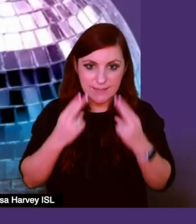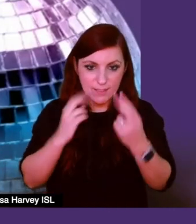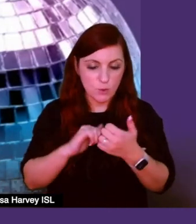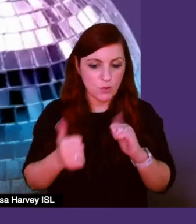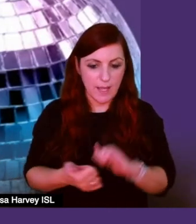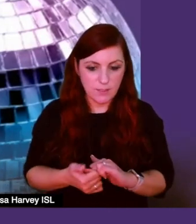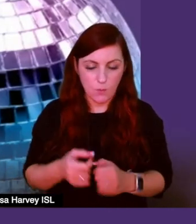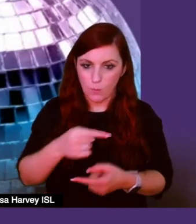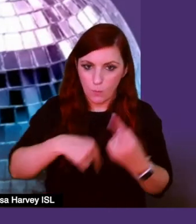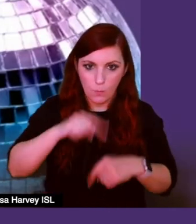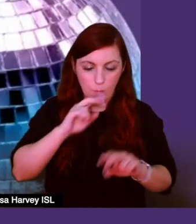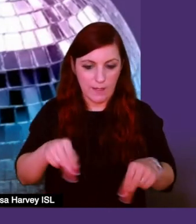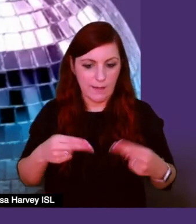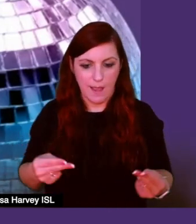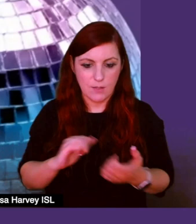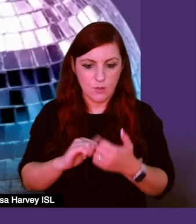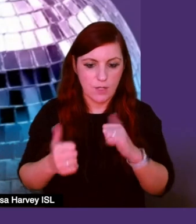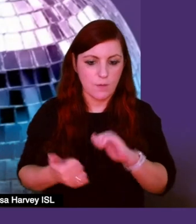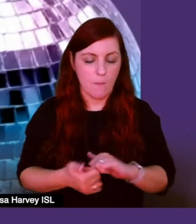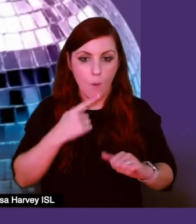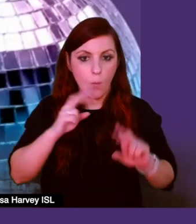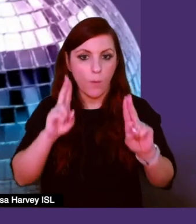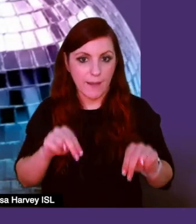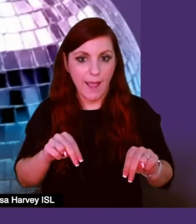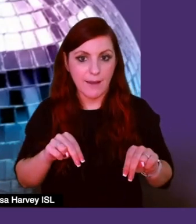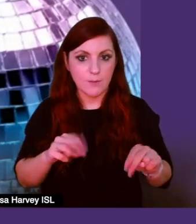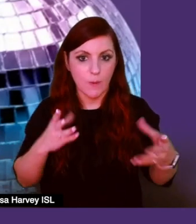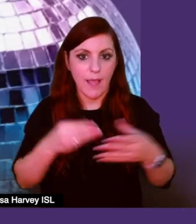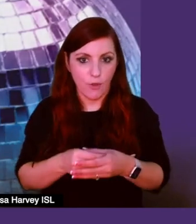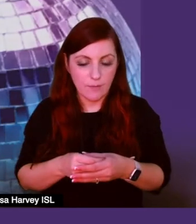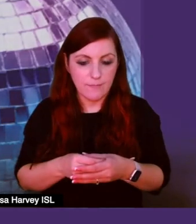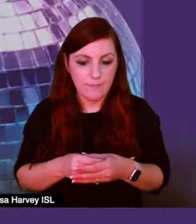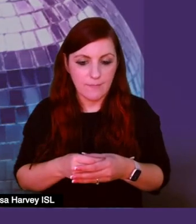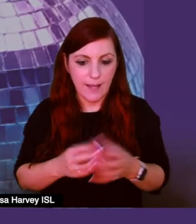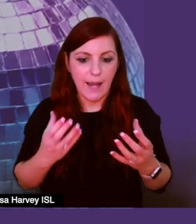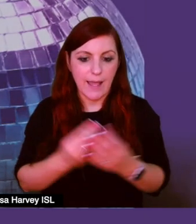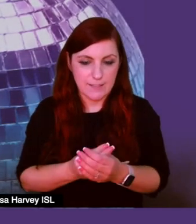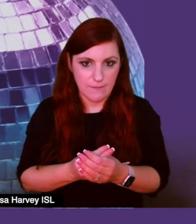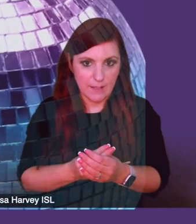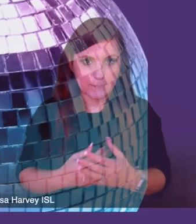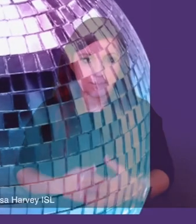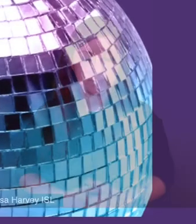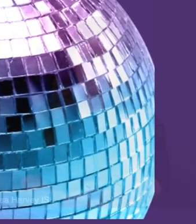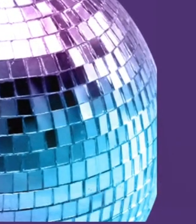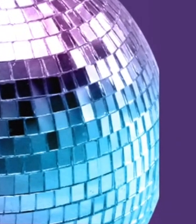to change, but we can do it together and collectively.